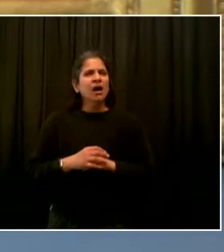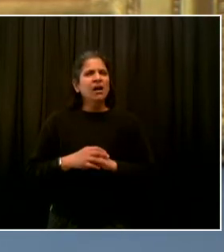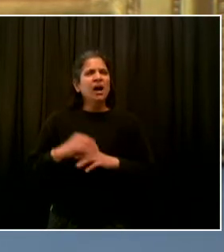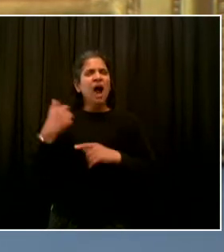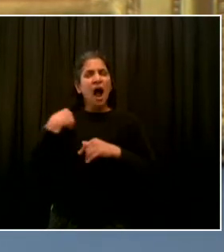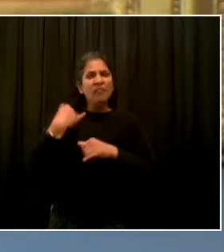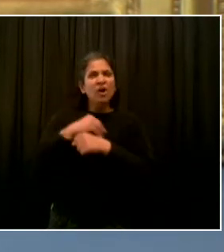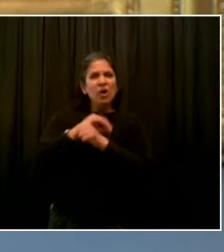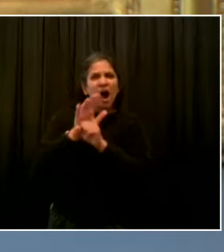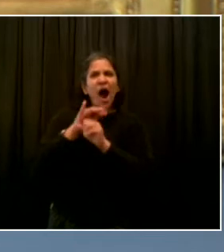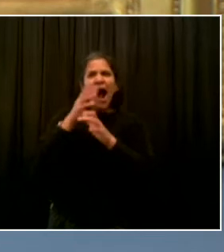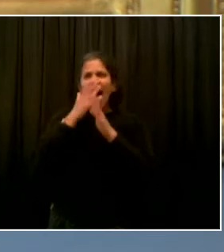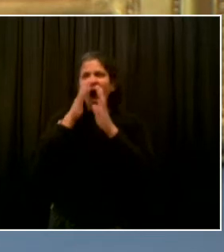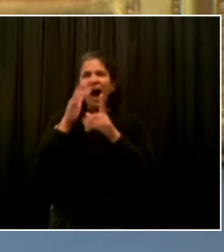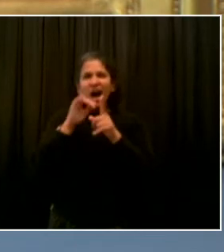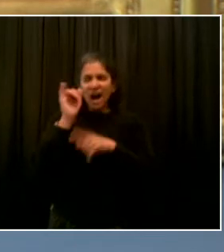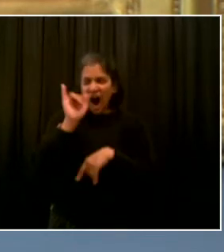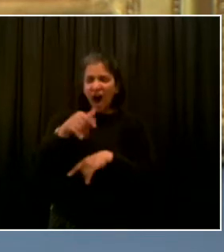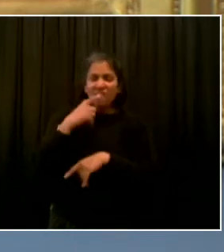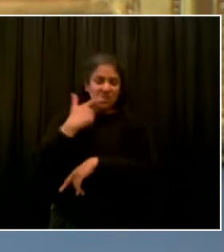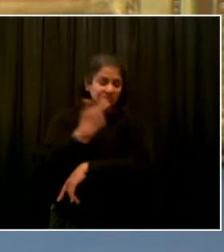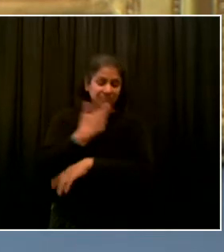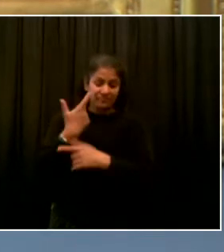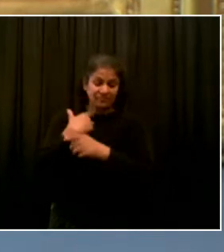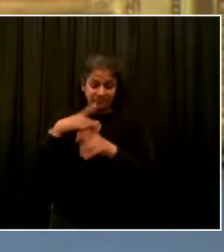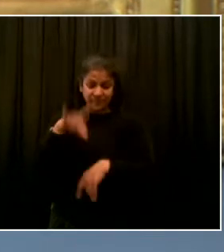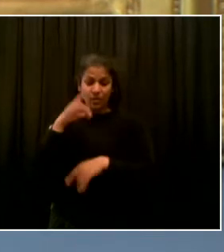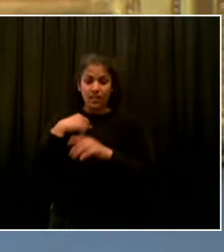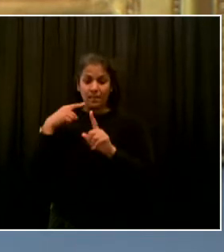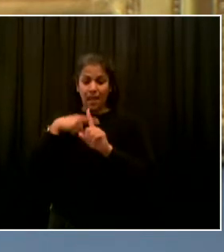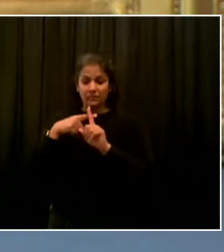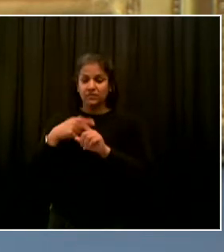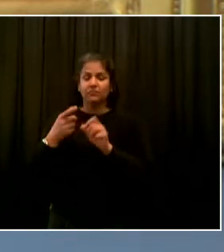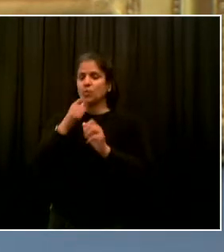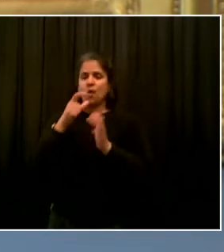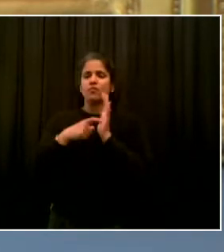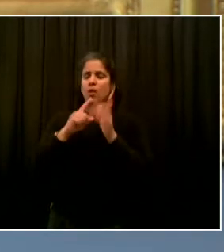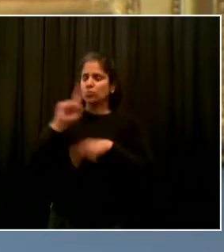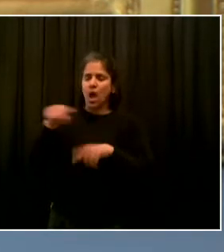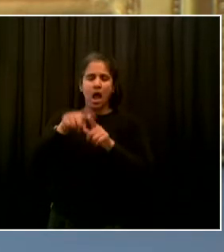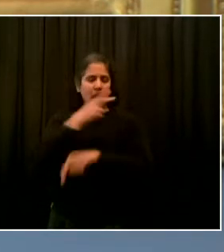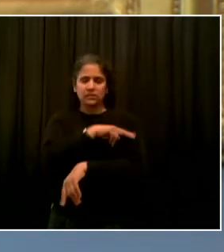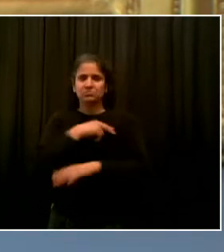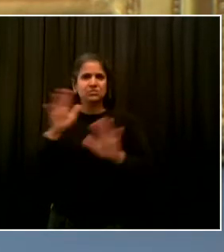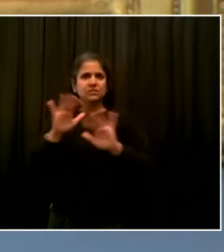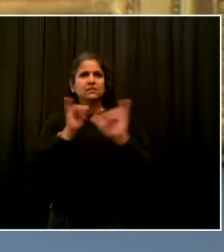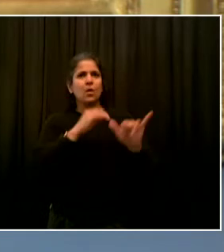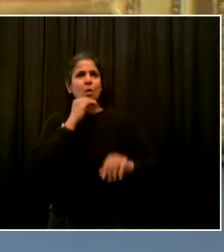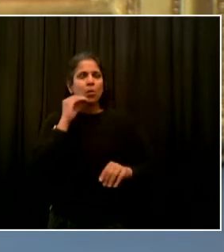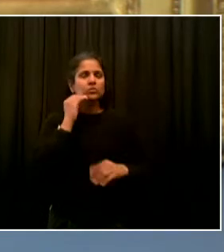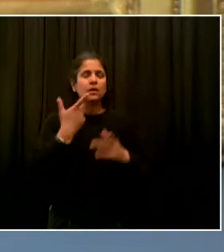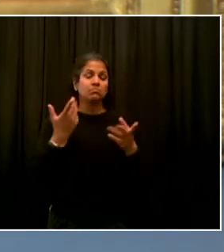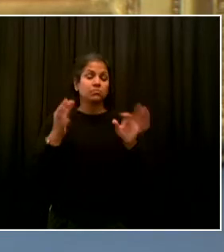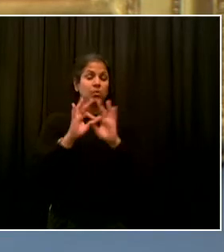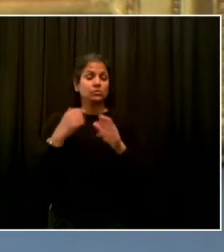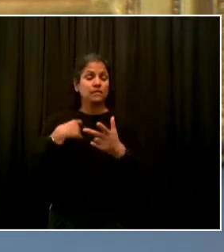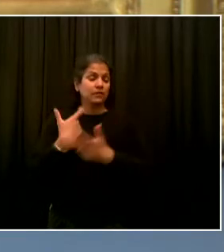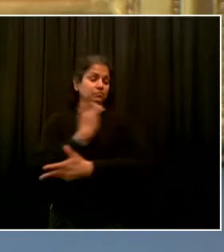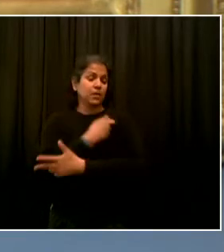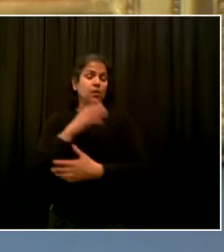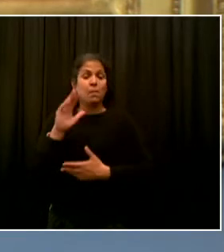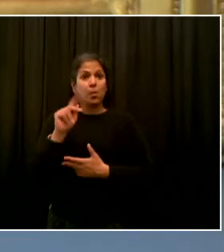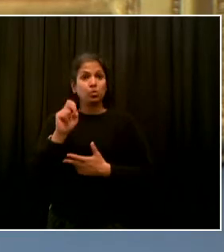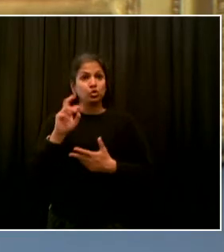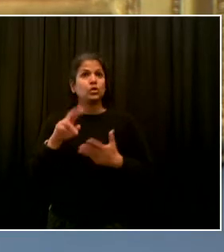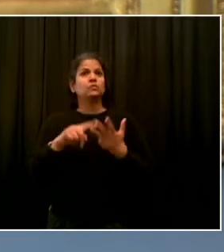encouraging people to get vaccinated and take booster shots. We have these tools. These tools have allowed us to be